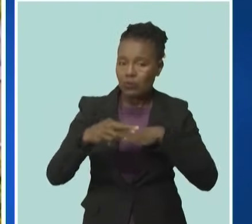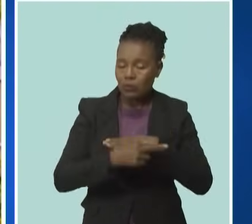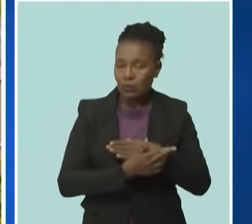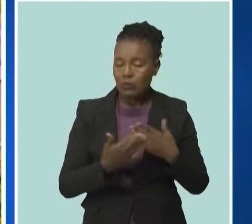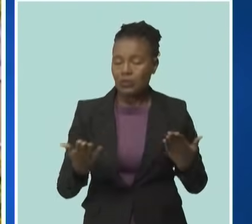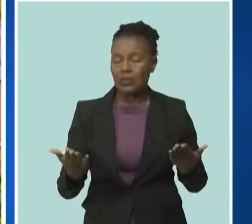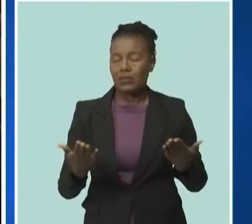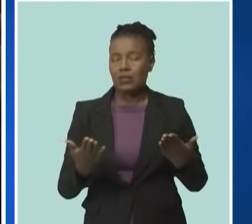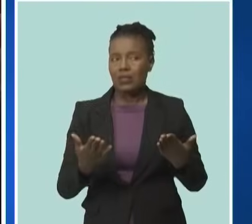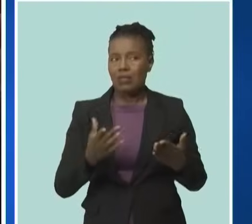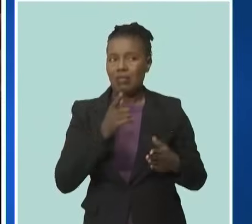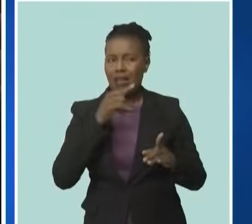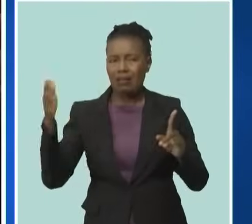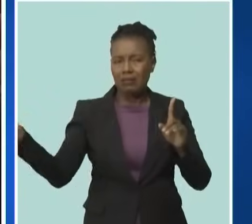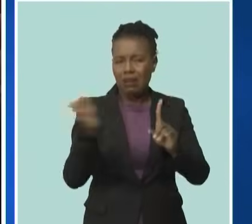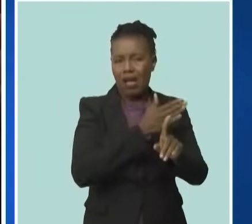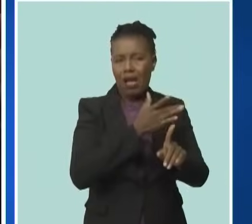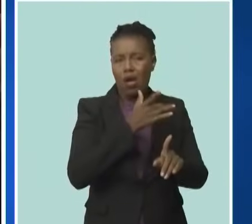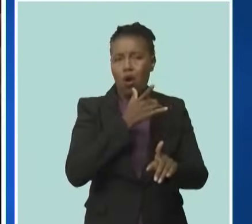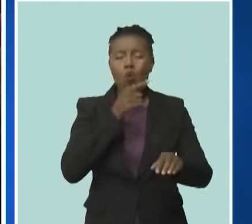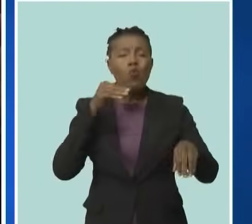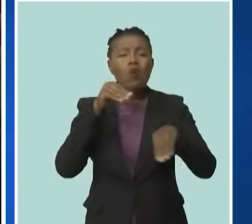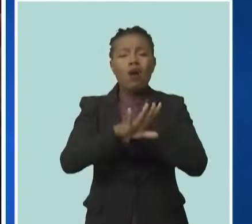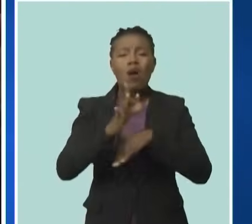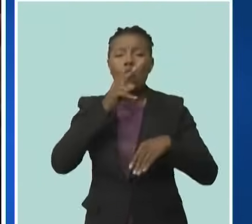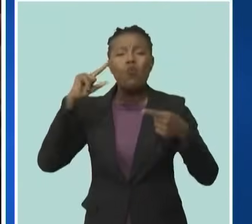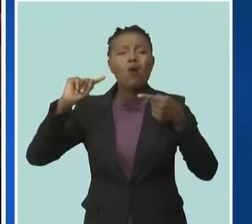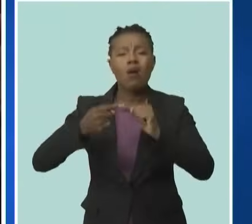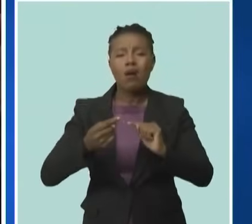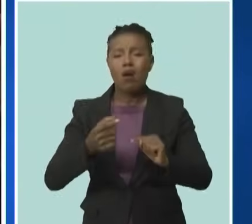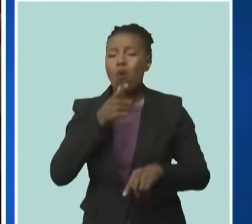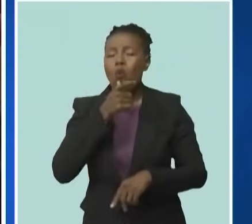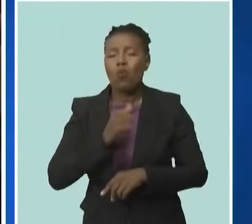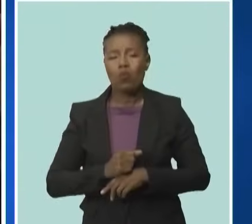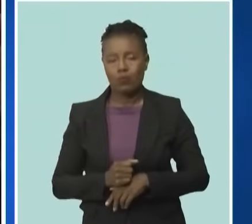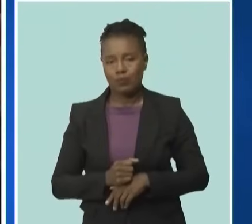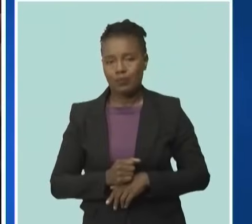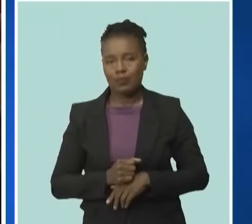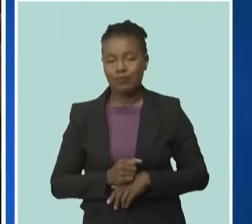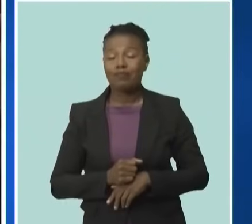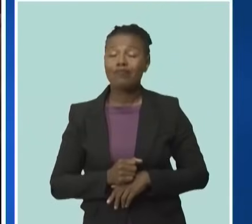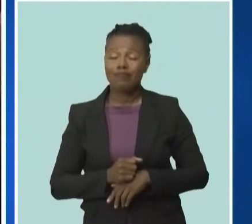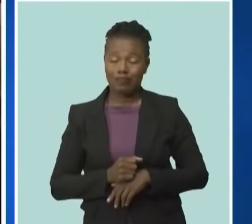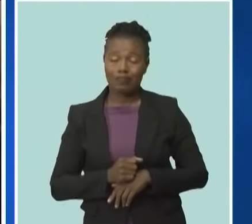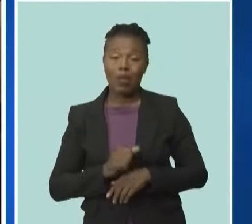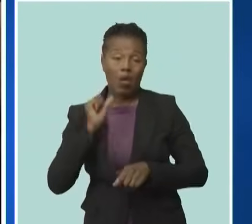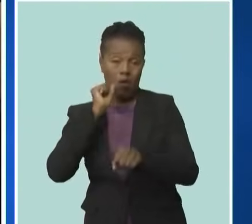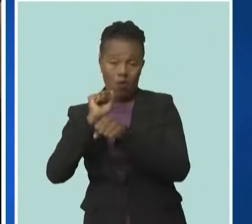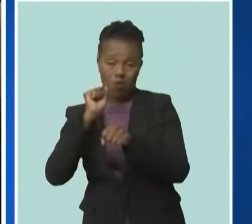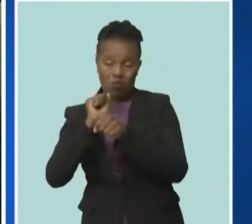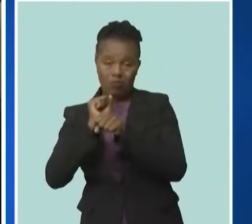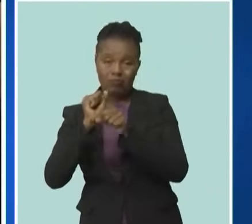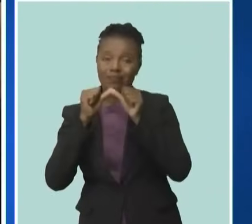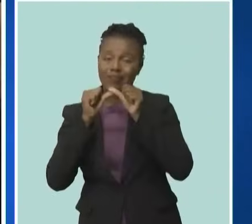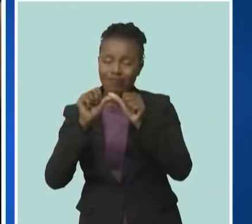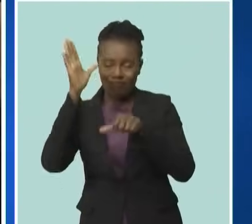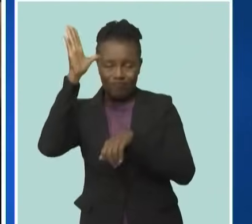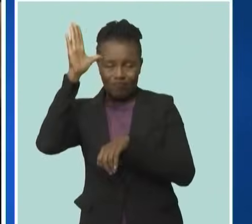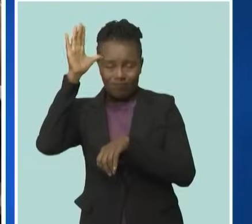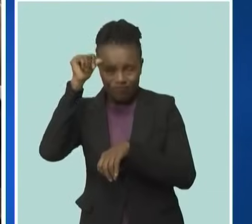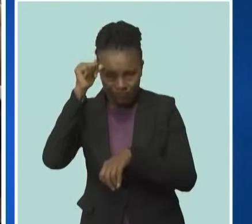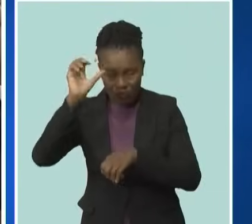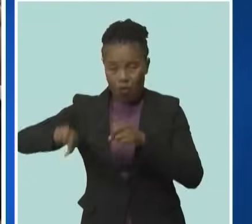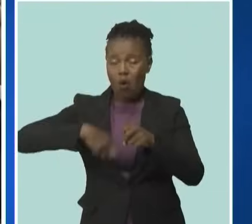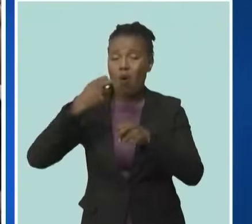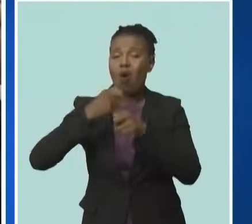by that slap? Journalism is a noble profession that requires dedication, hard work, and a passion for the